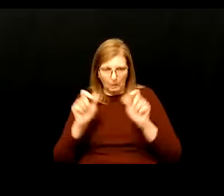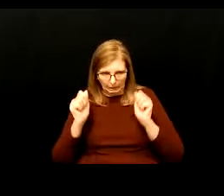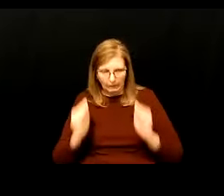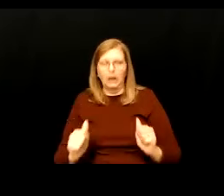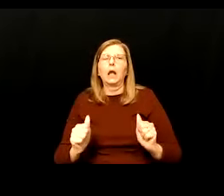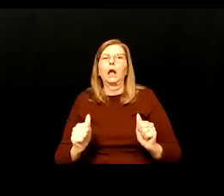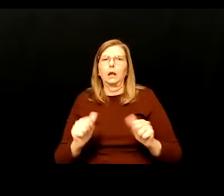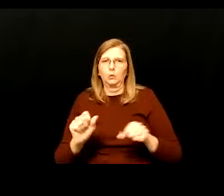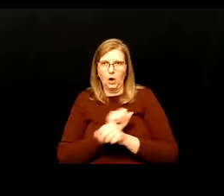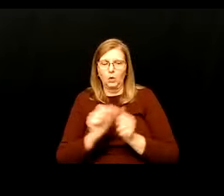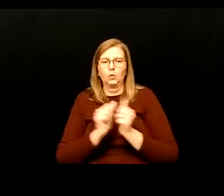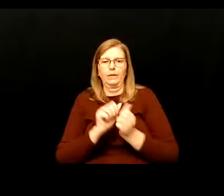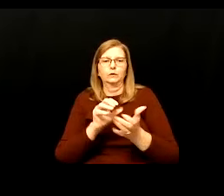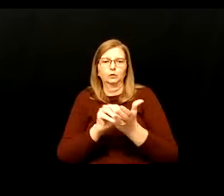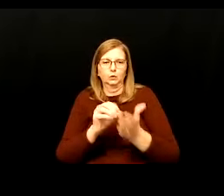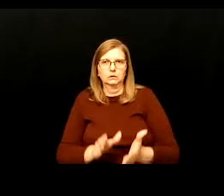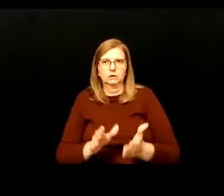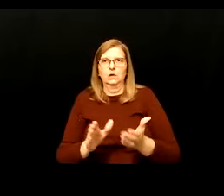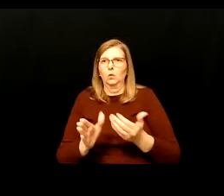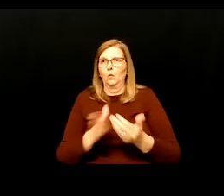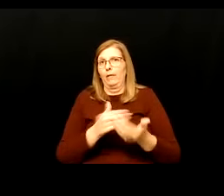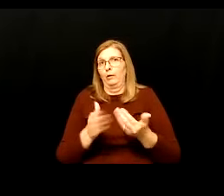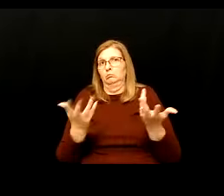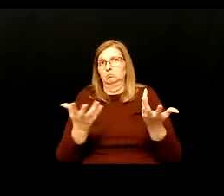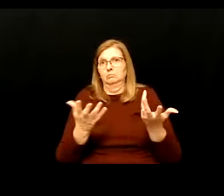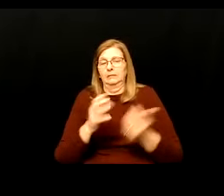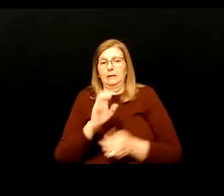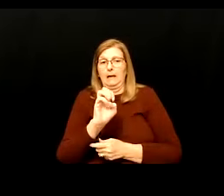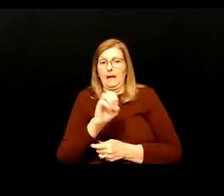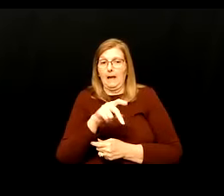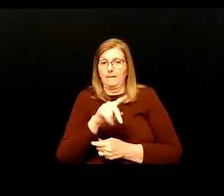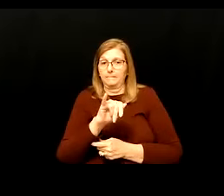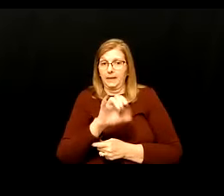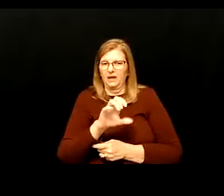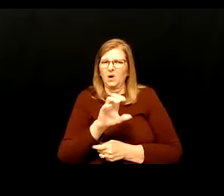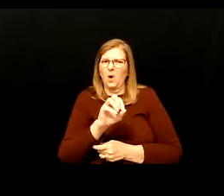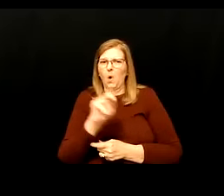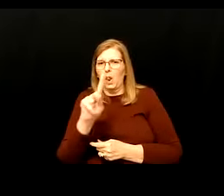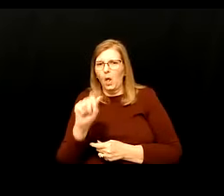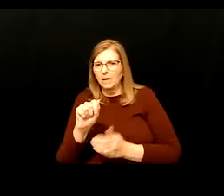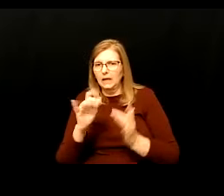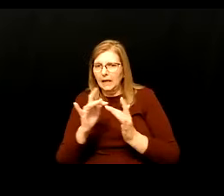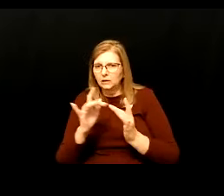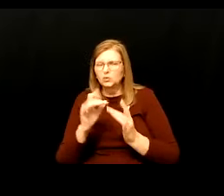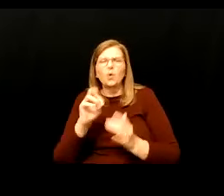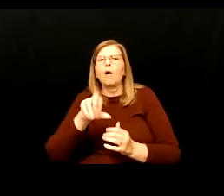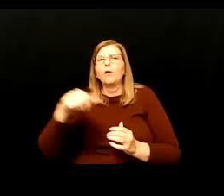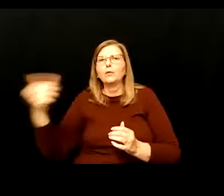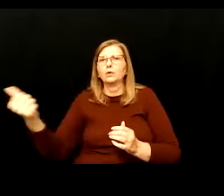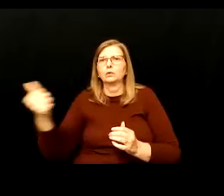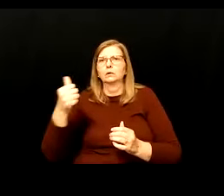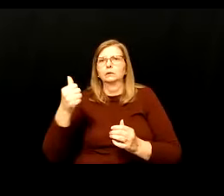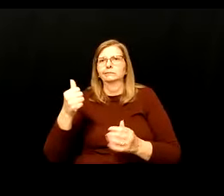to work with those students, whether they might be in EPIC, Oklahoma Connections, or other